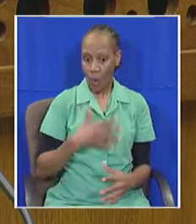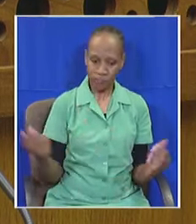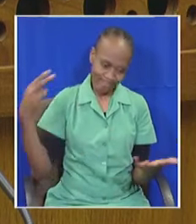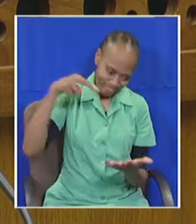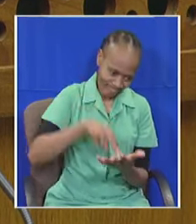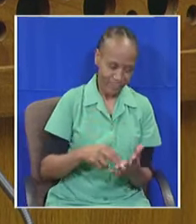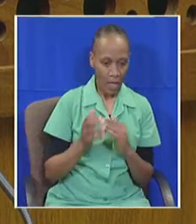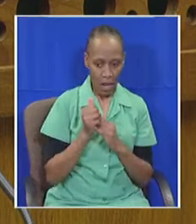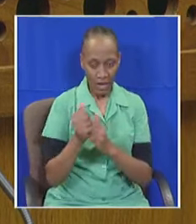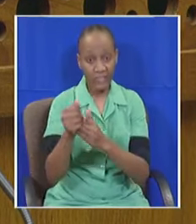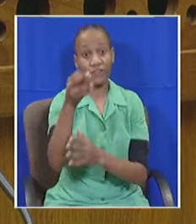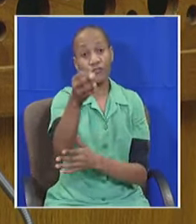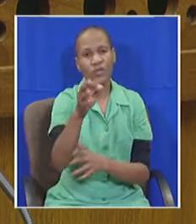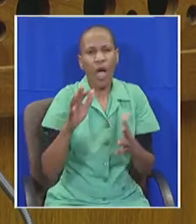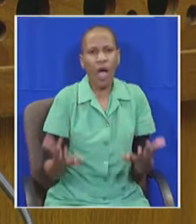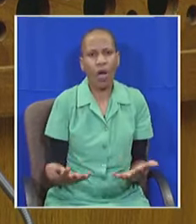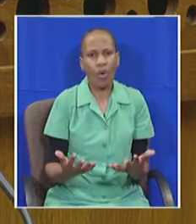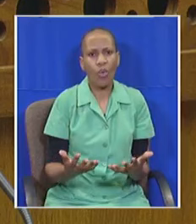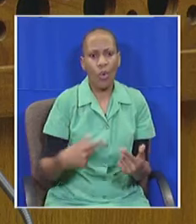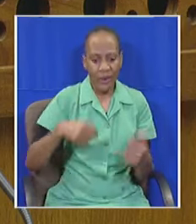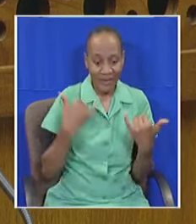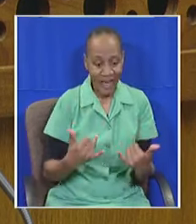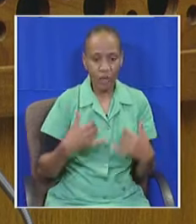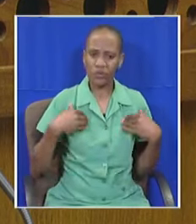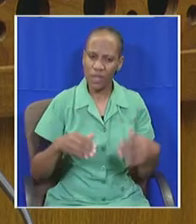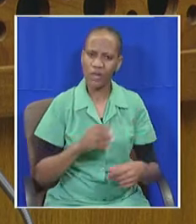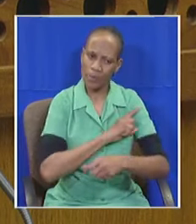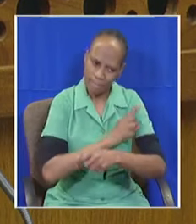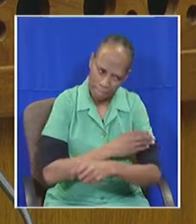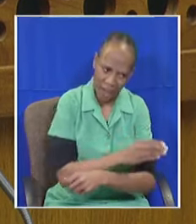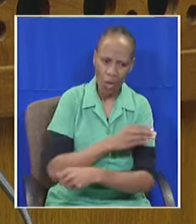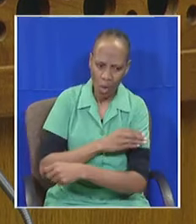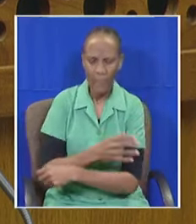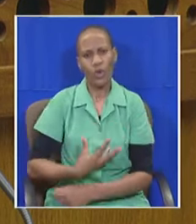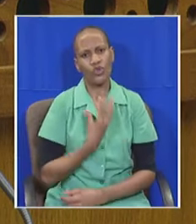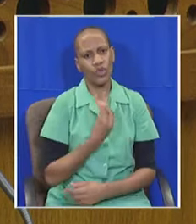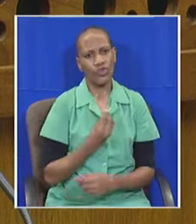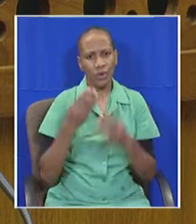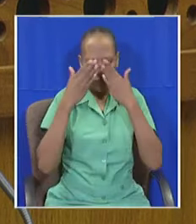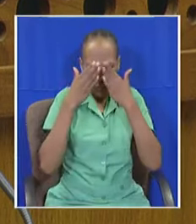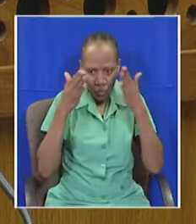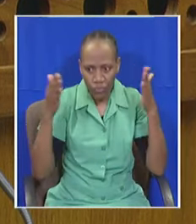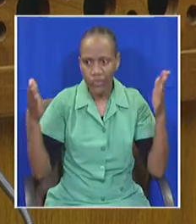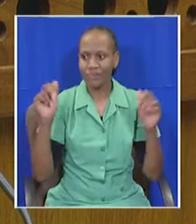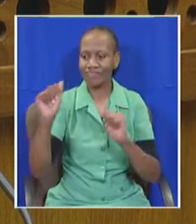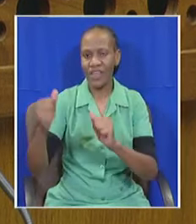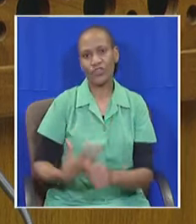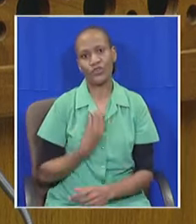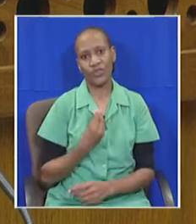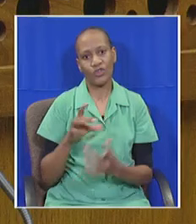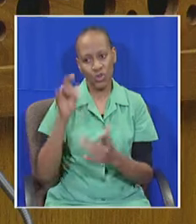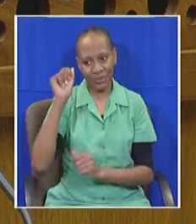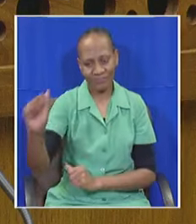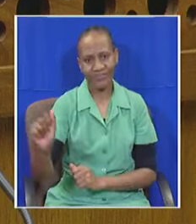and leadership of tomorrow, strengthening their capacity and widening their vision is the only choice. There are